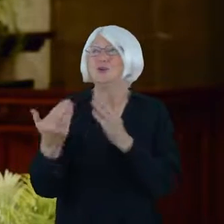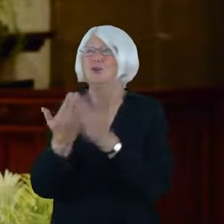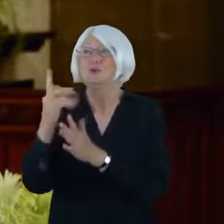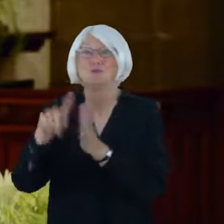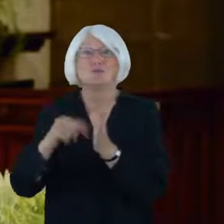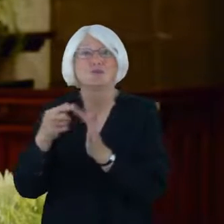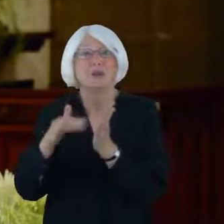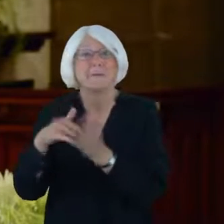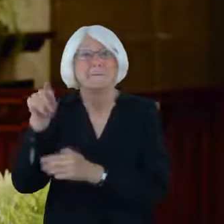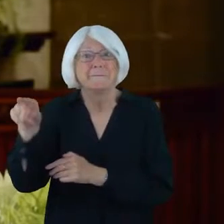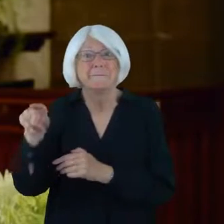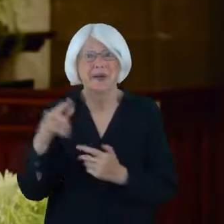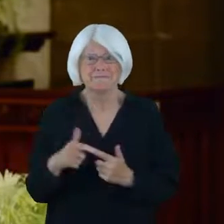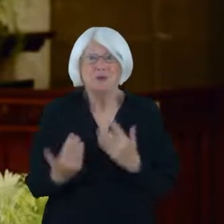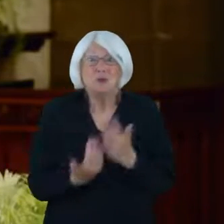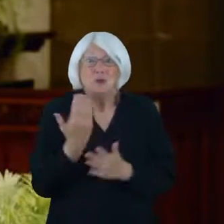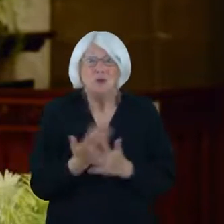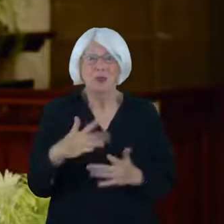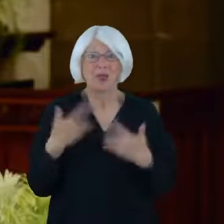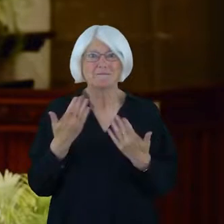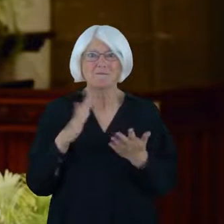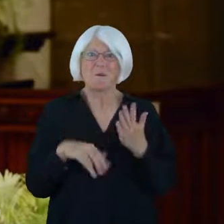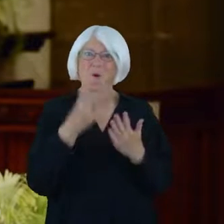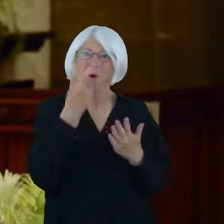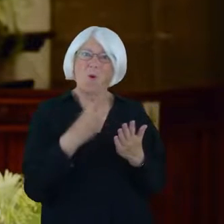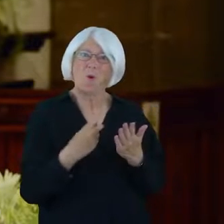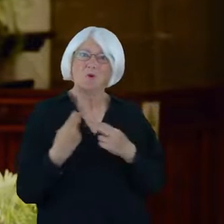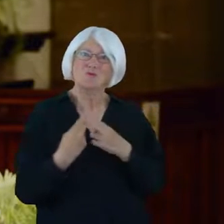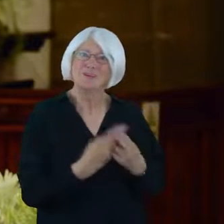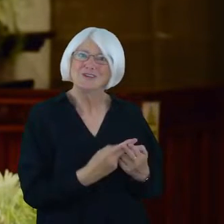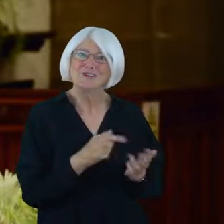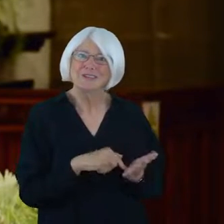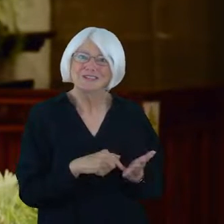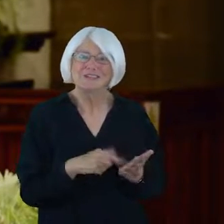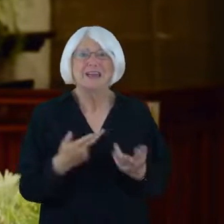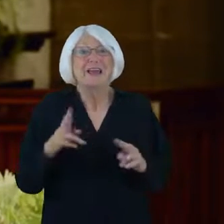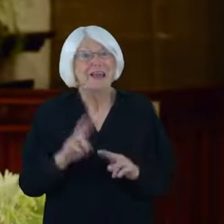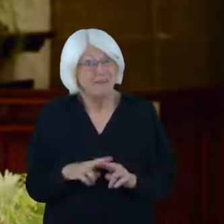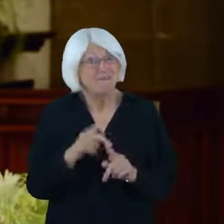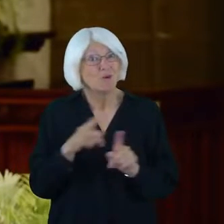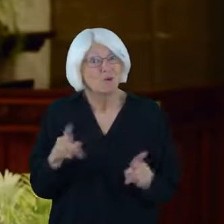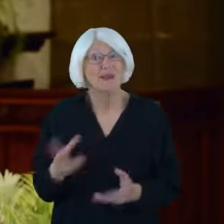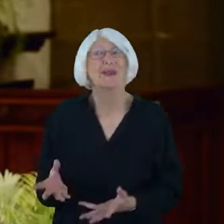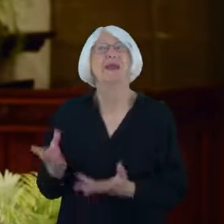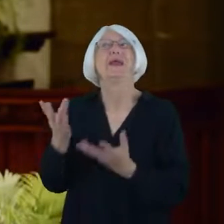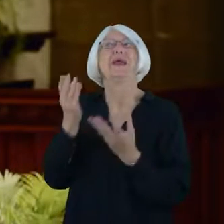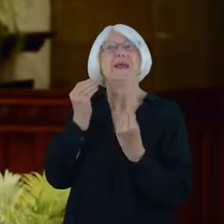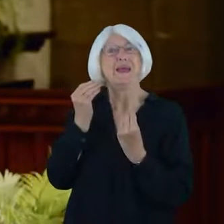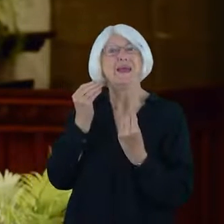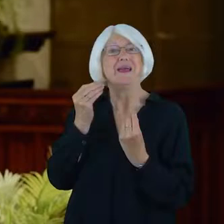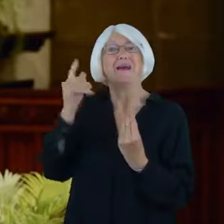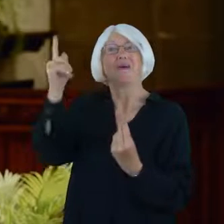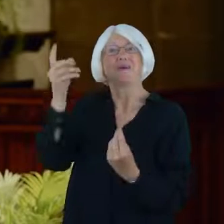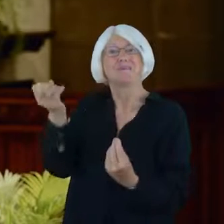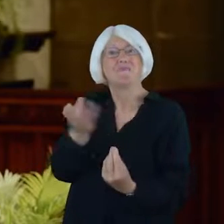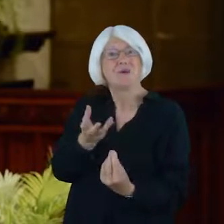to be recovered from old traditions. If only, like Hebrews, we can hear them as the voice